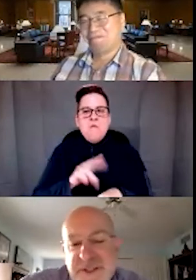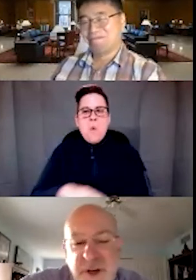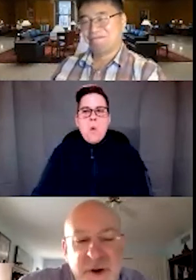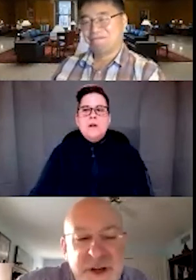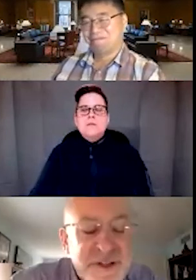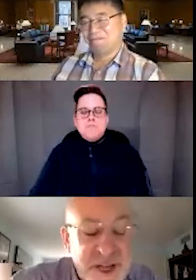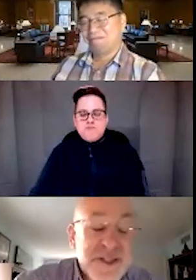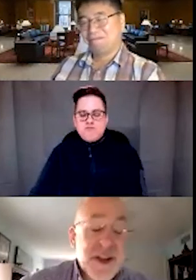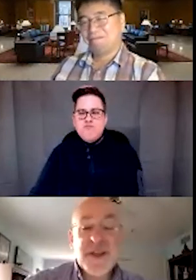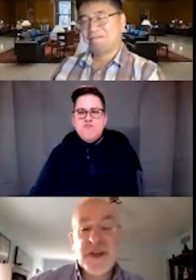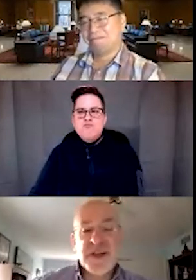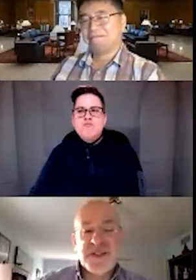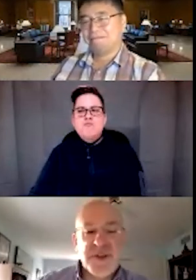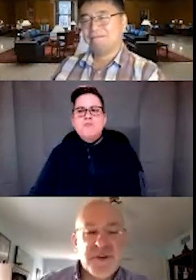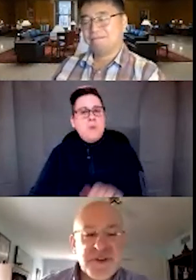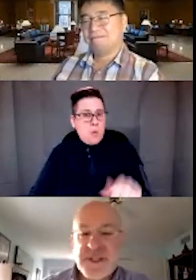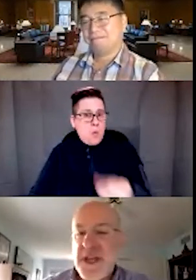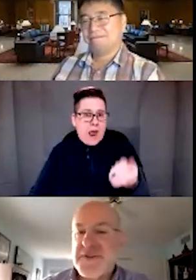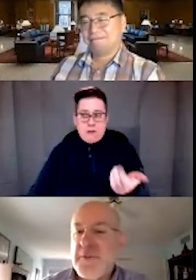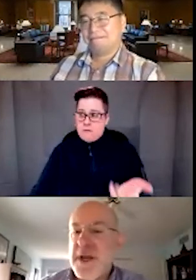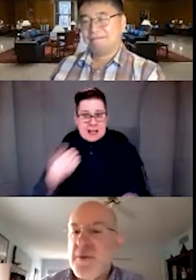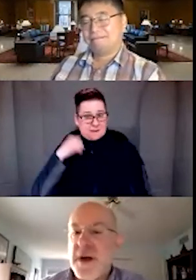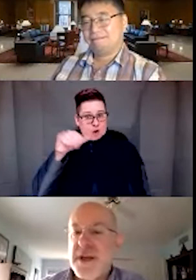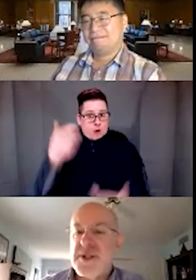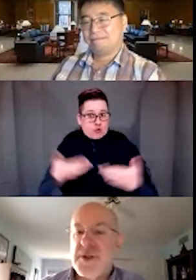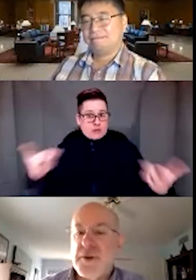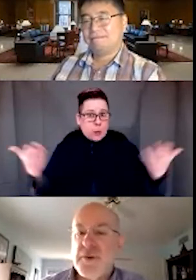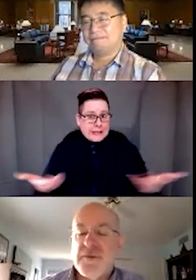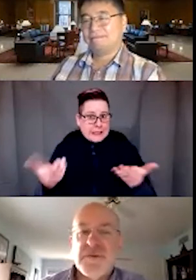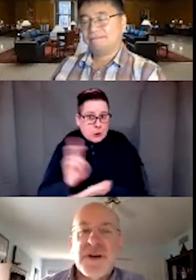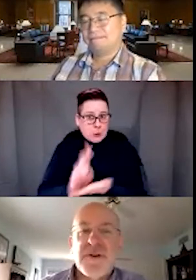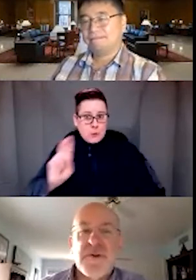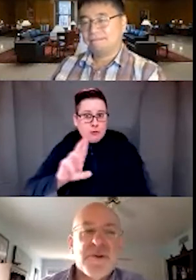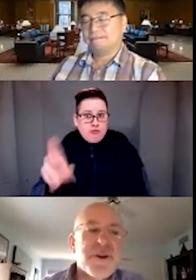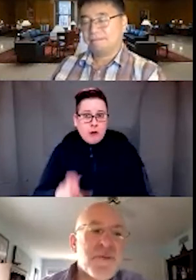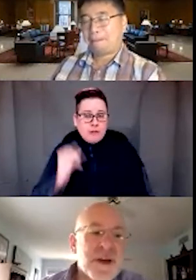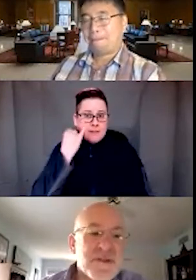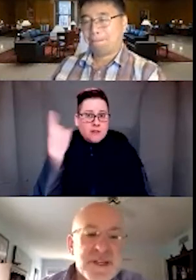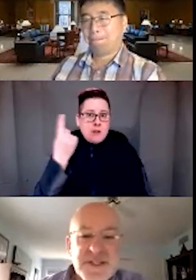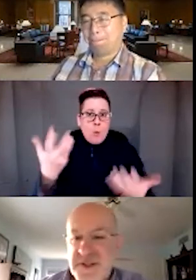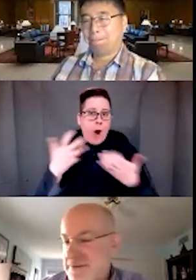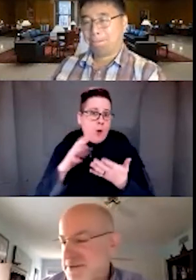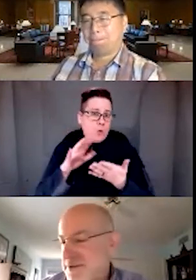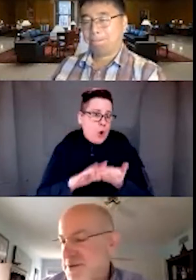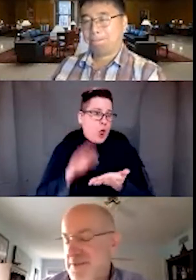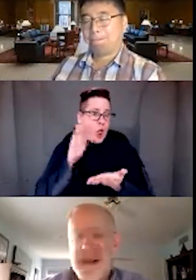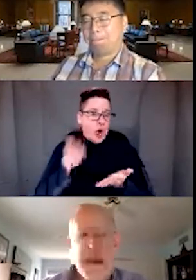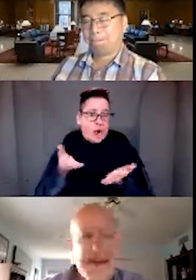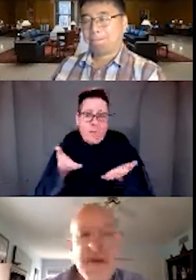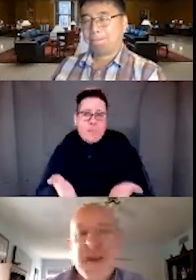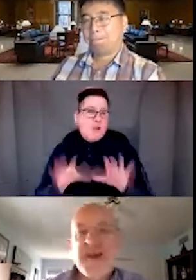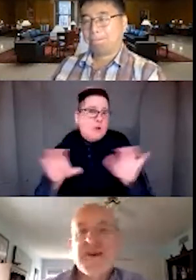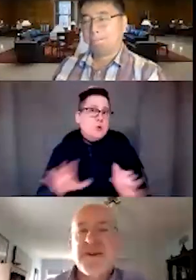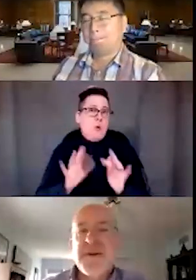What else though? Is there anything else at the university? If somebody wanted to, I don't know, learn about this or do some